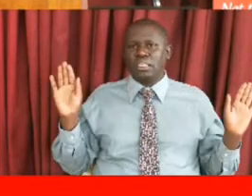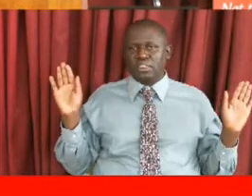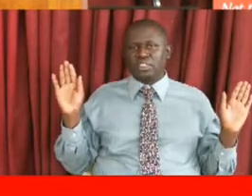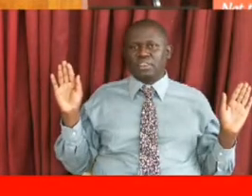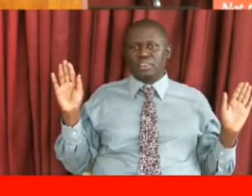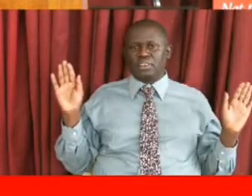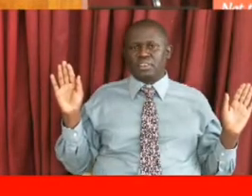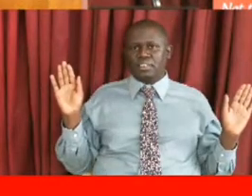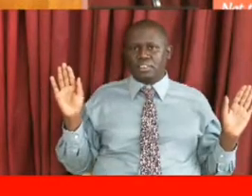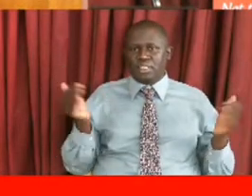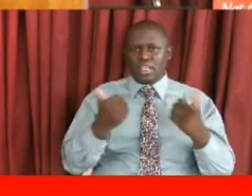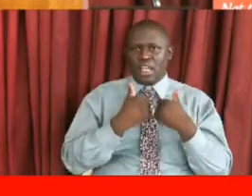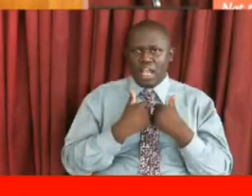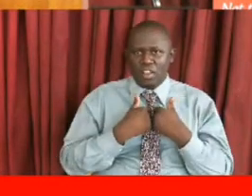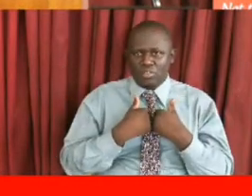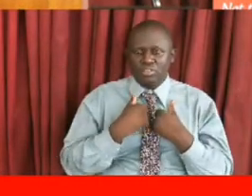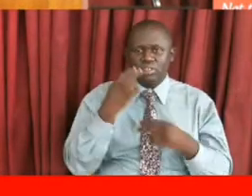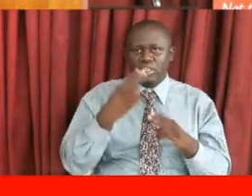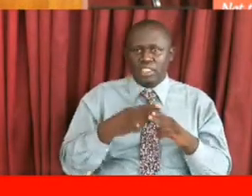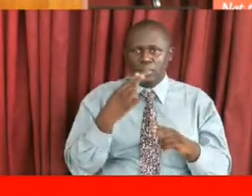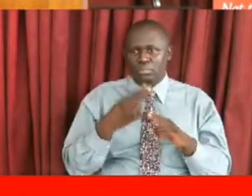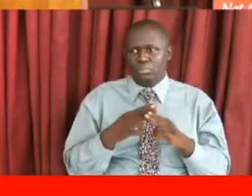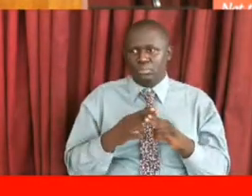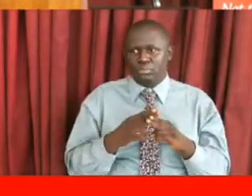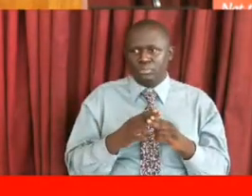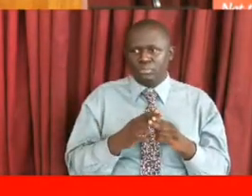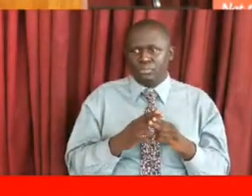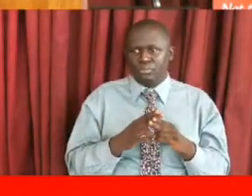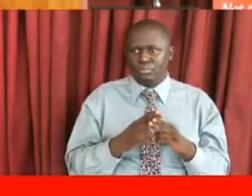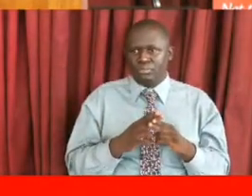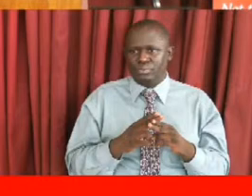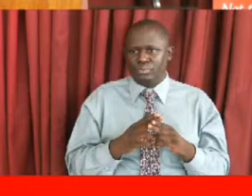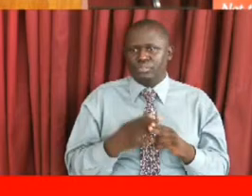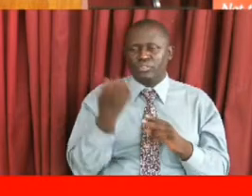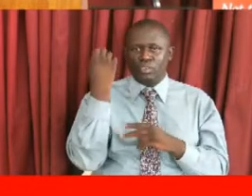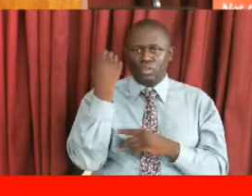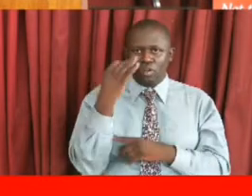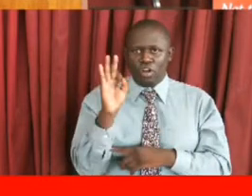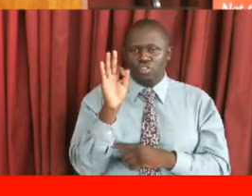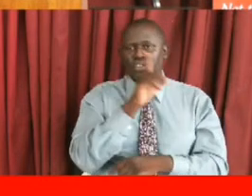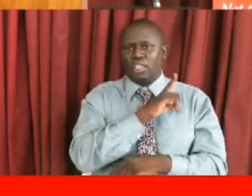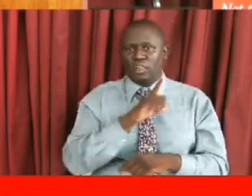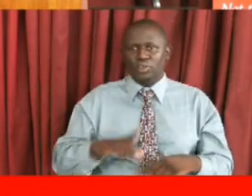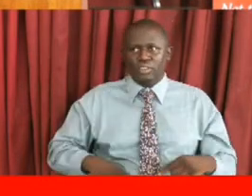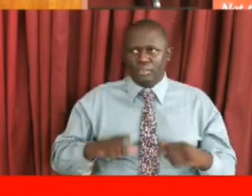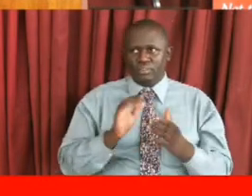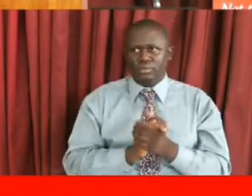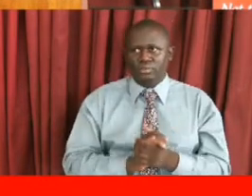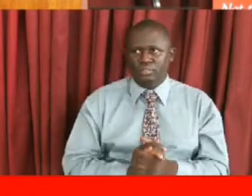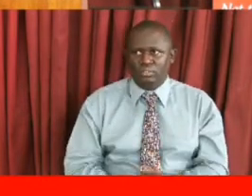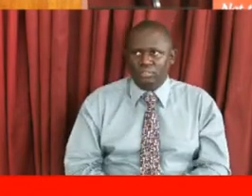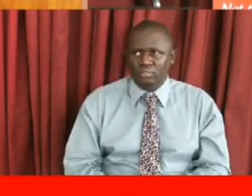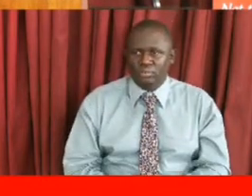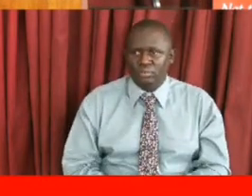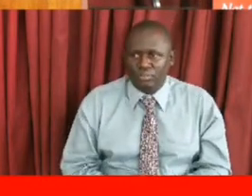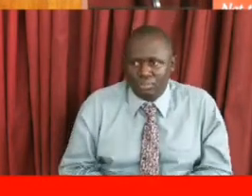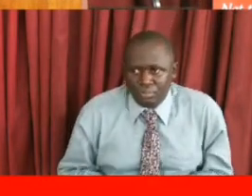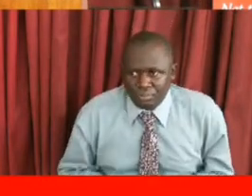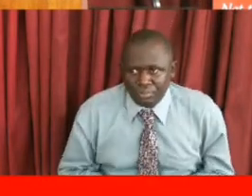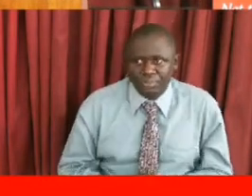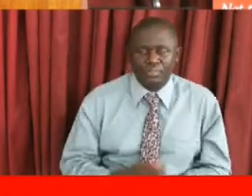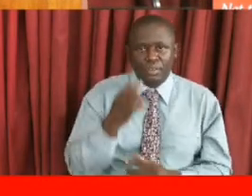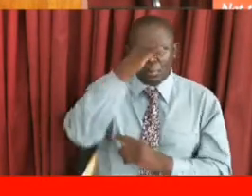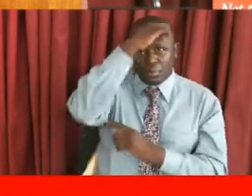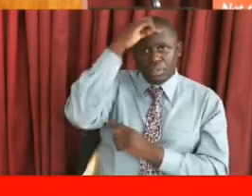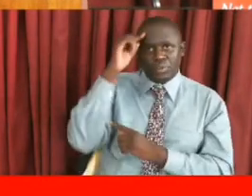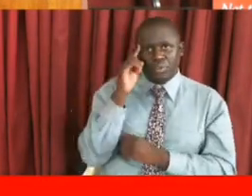believer has the name of the Lord because the name